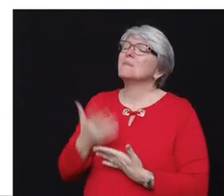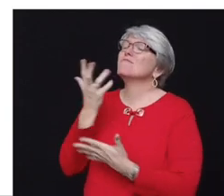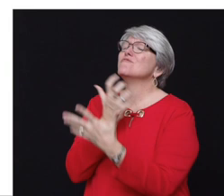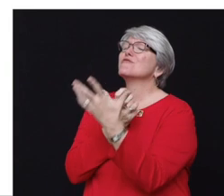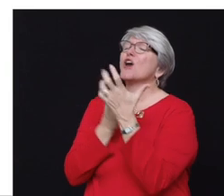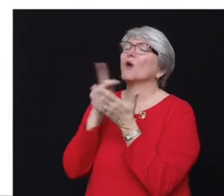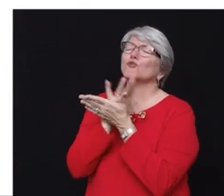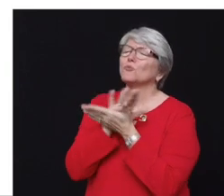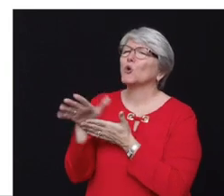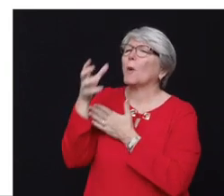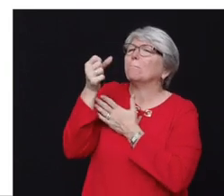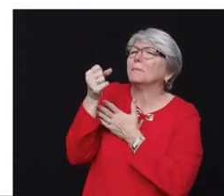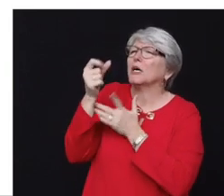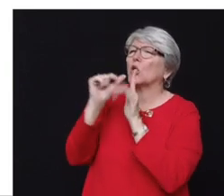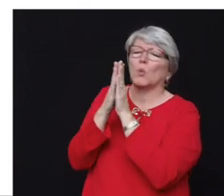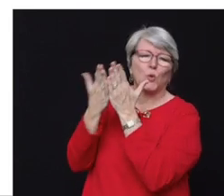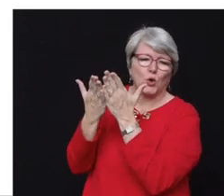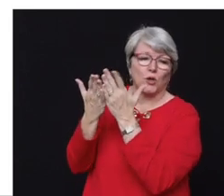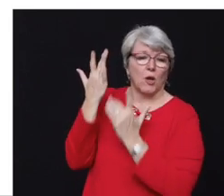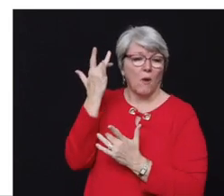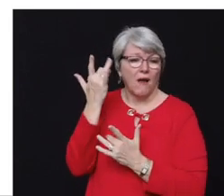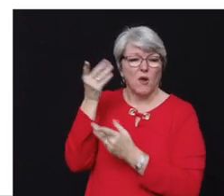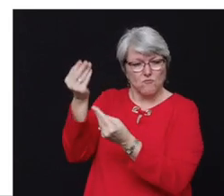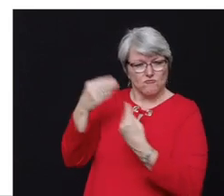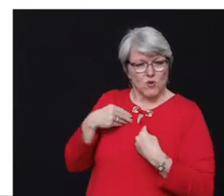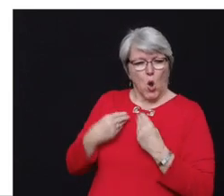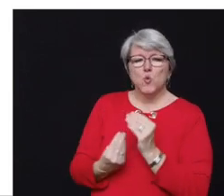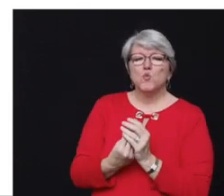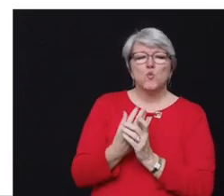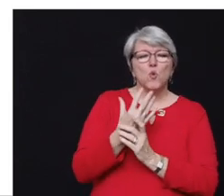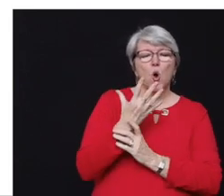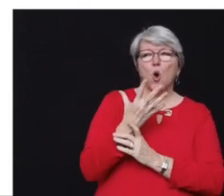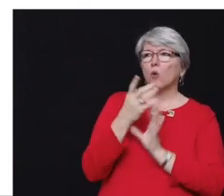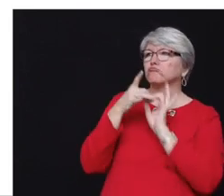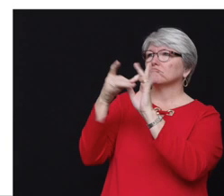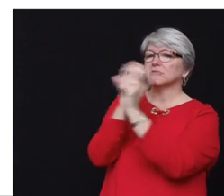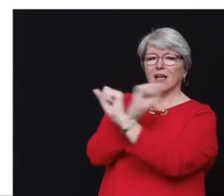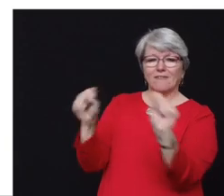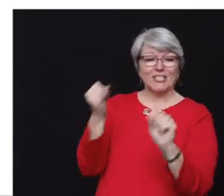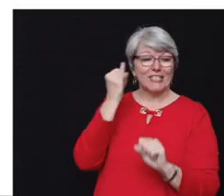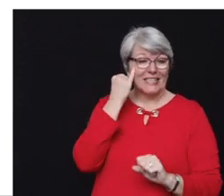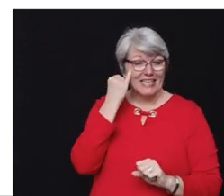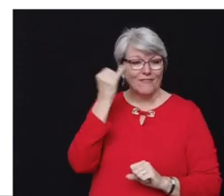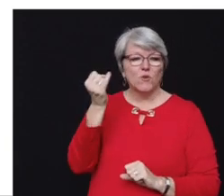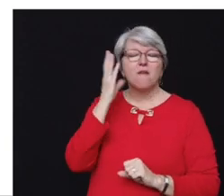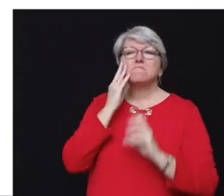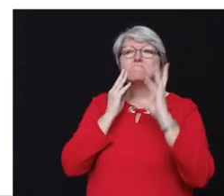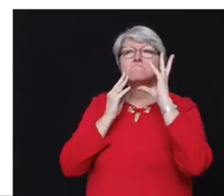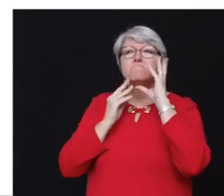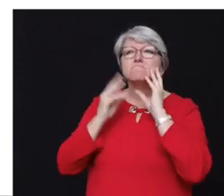milk of the Word, so that by it you may grow in respect to salvation if you have